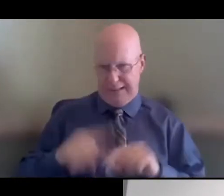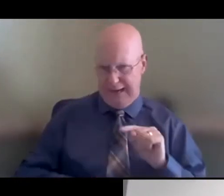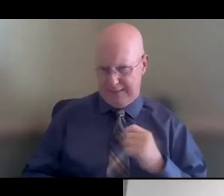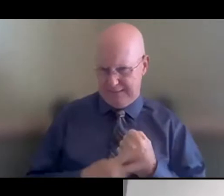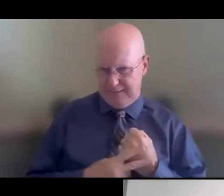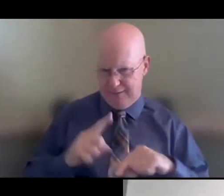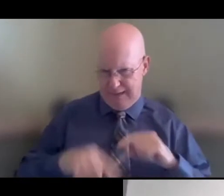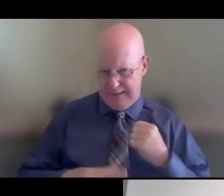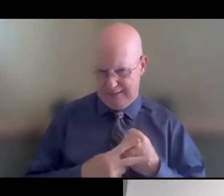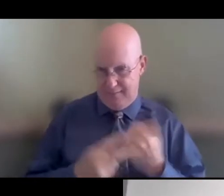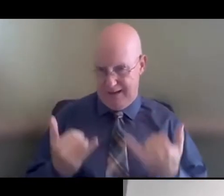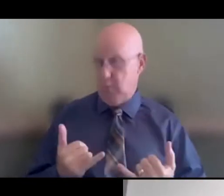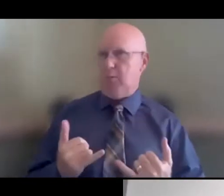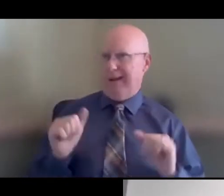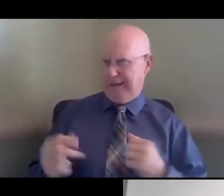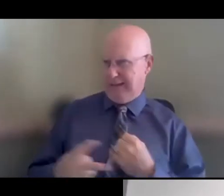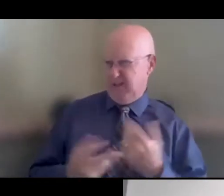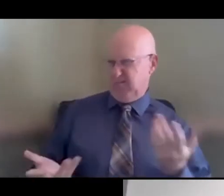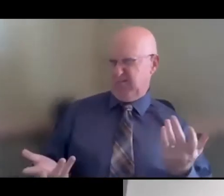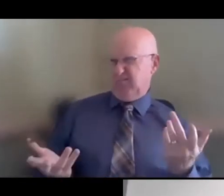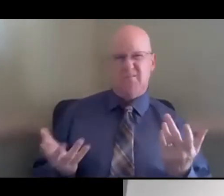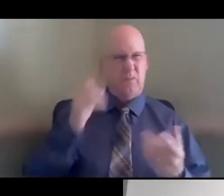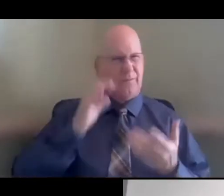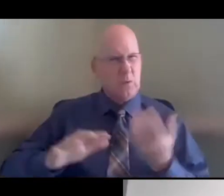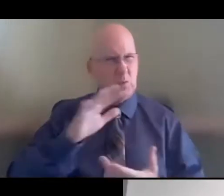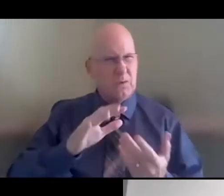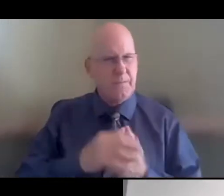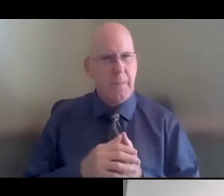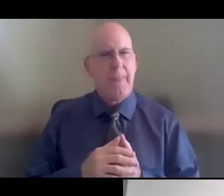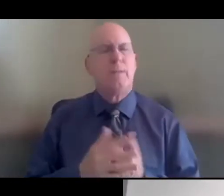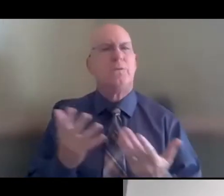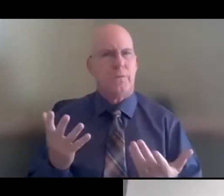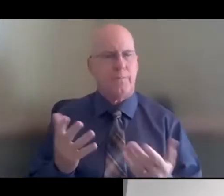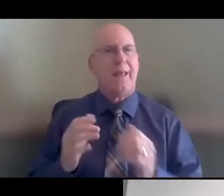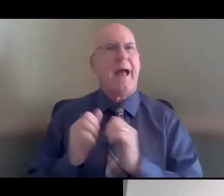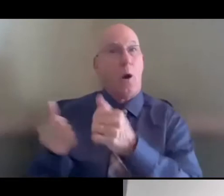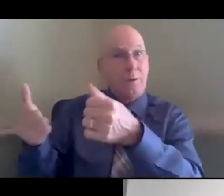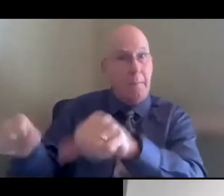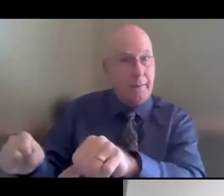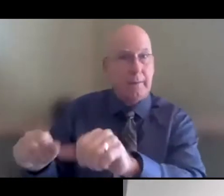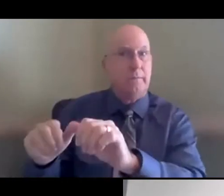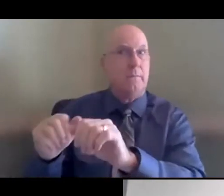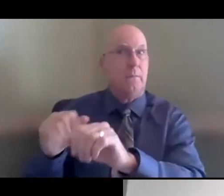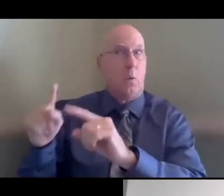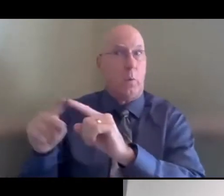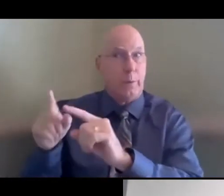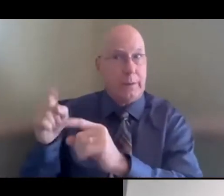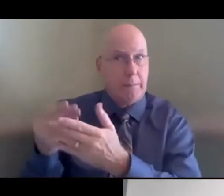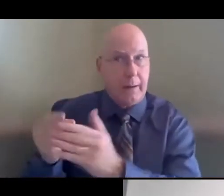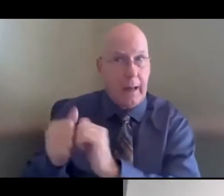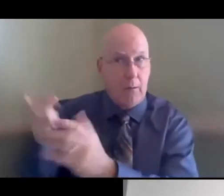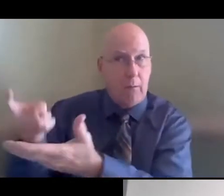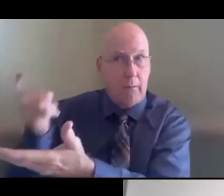And so how accounts work when it comes to requesting money or even putting money in the account. The great thing is when you